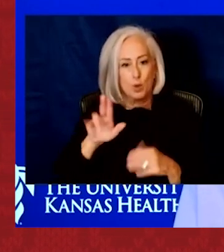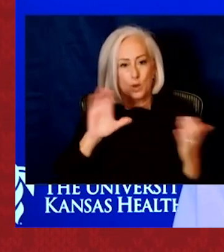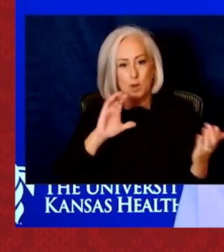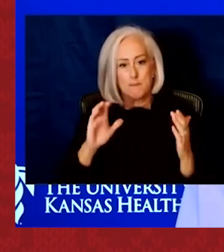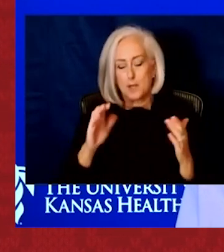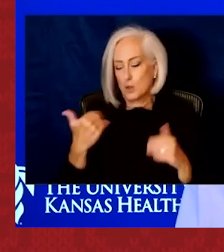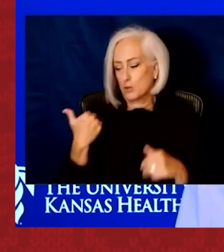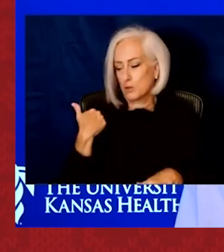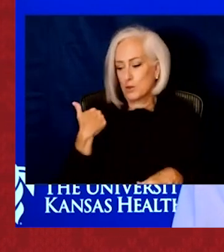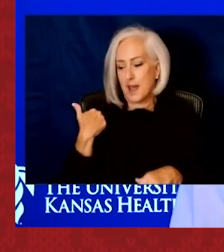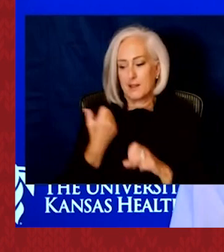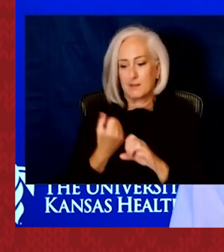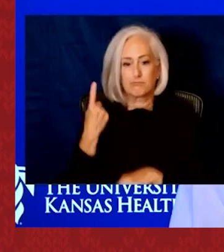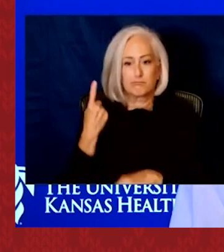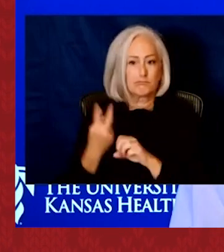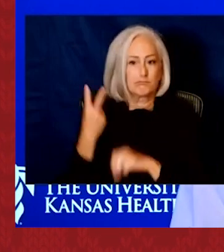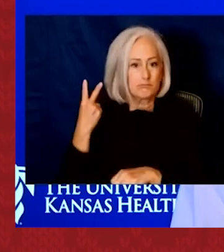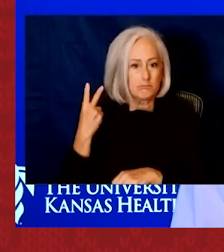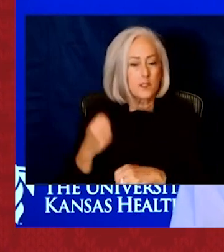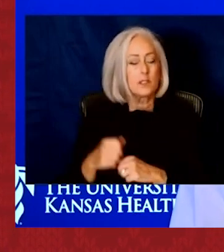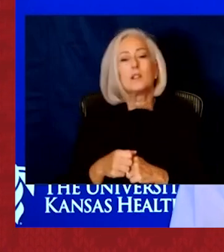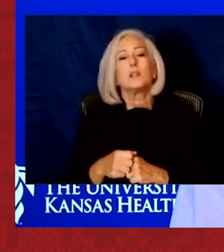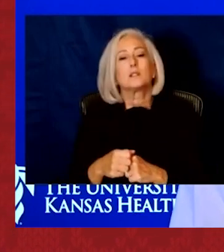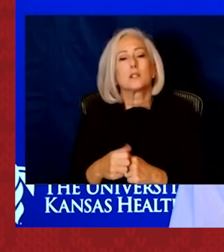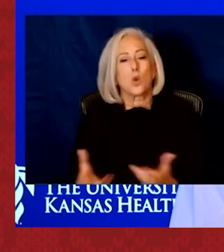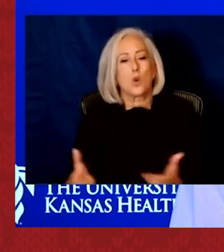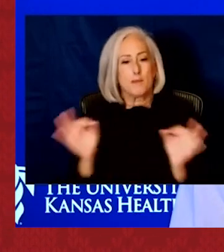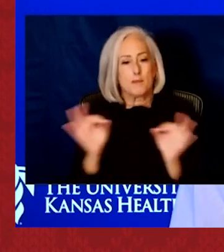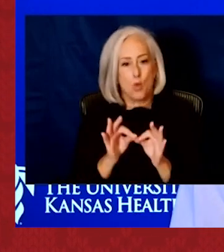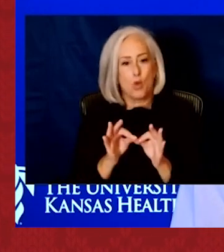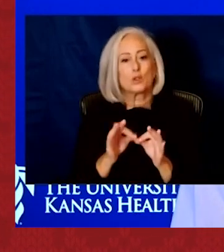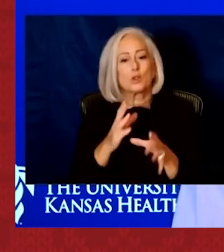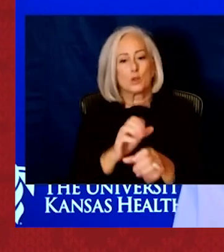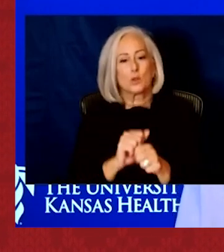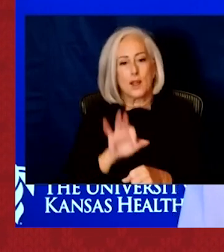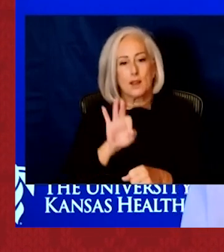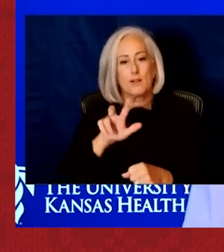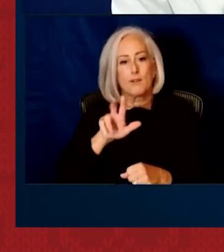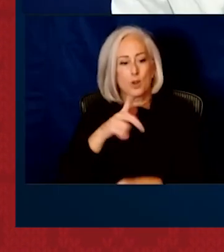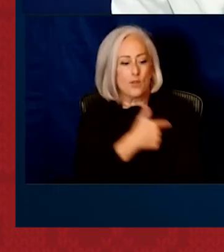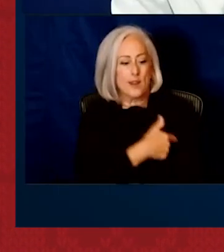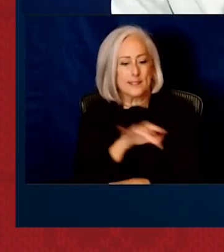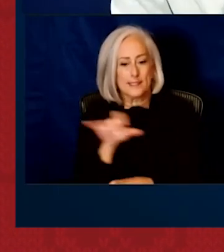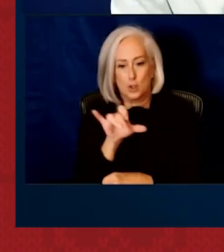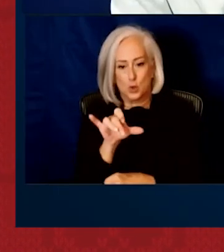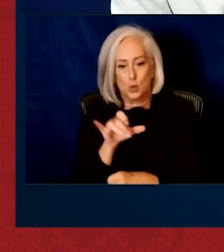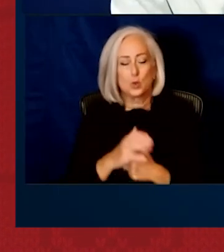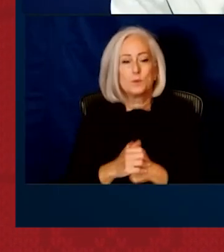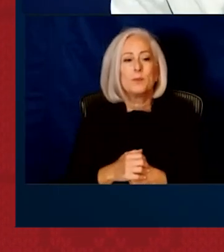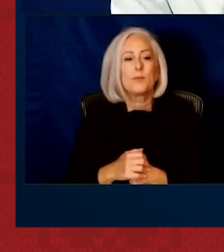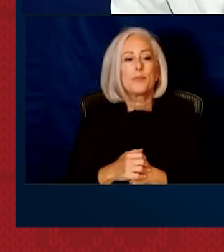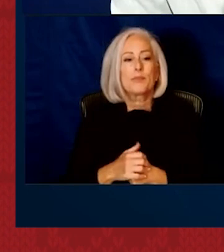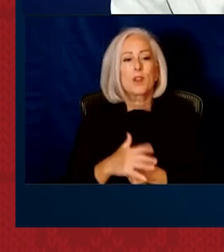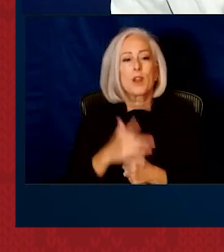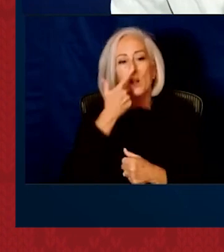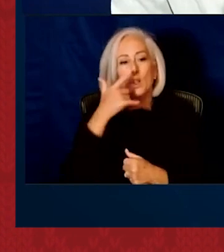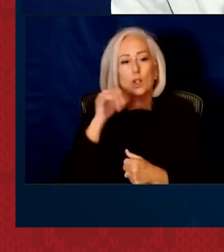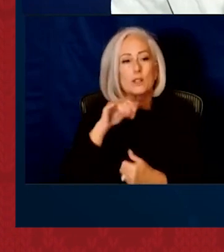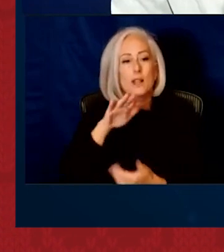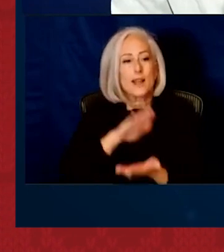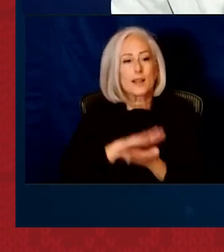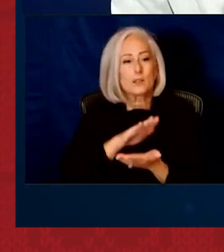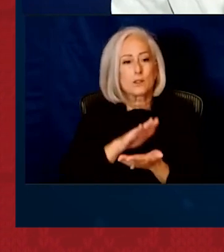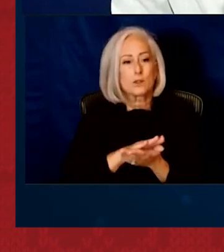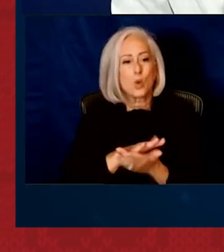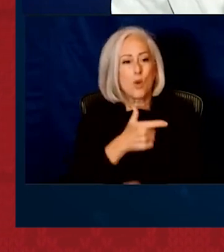evaluate for that, and remember to stay up to date on that vaccination as well. So it looks like school vaccine mandates for COVID-19 are